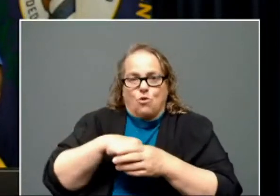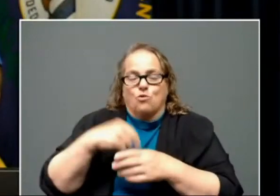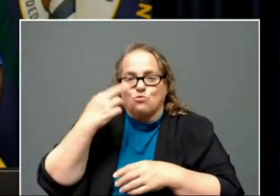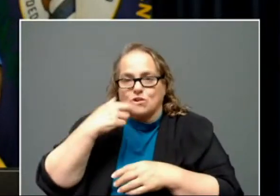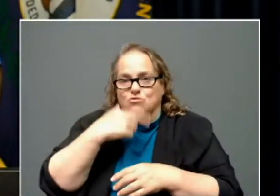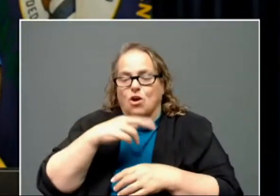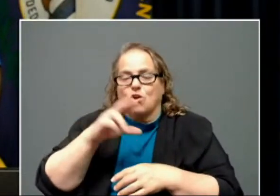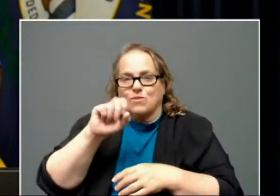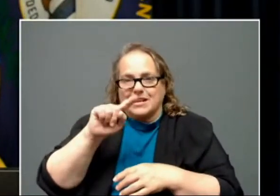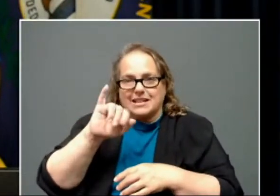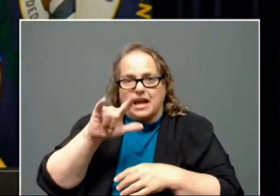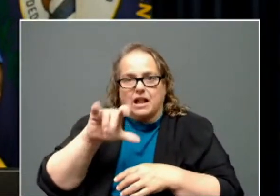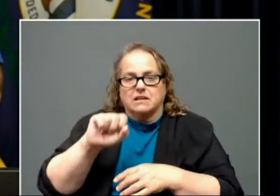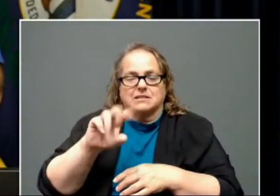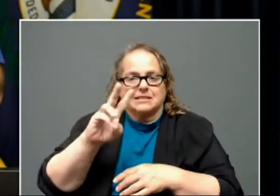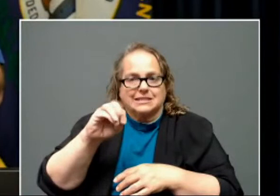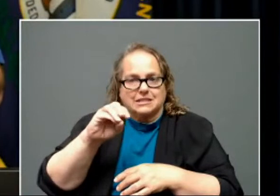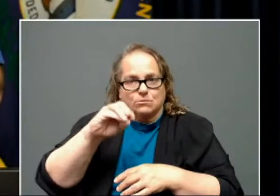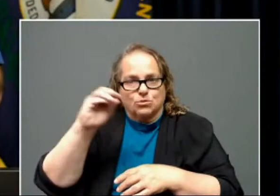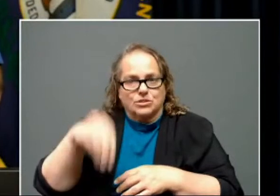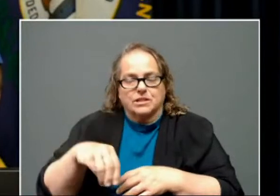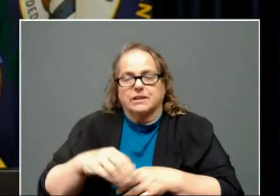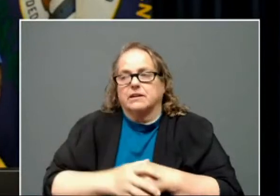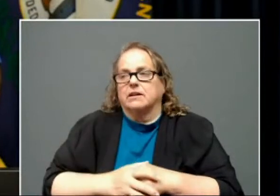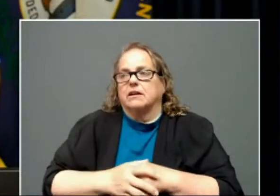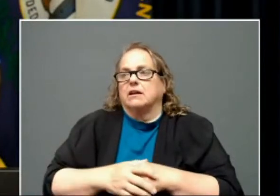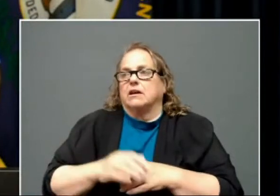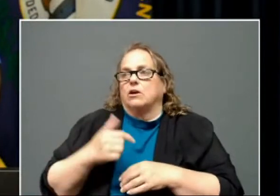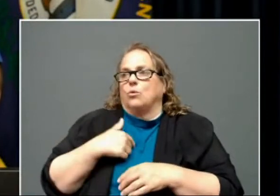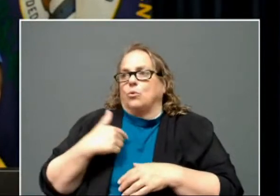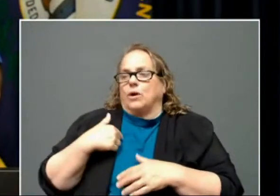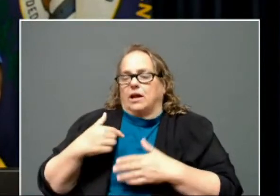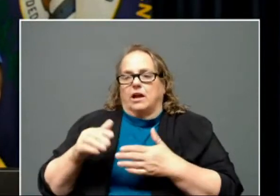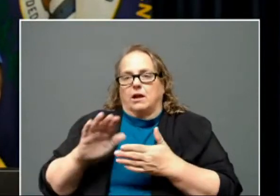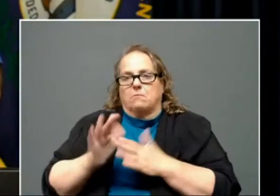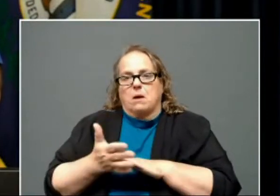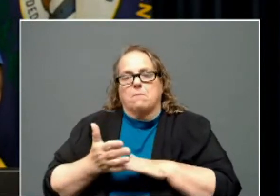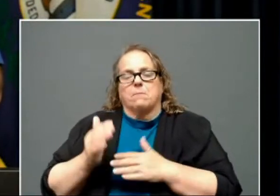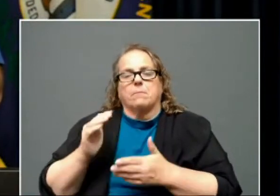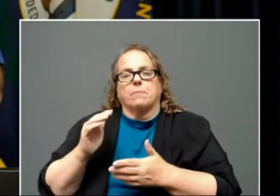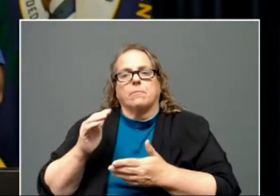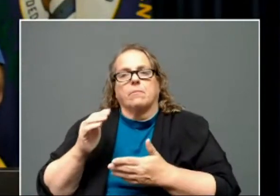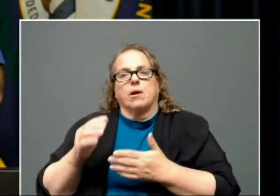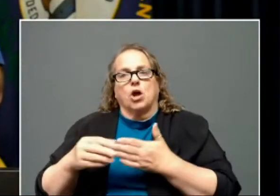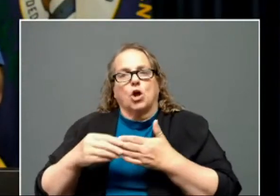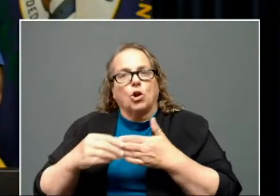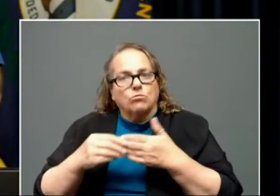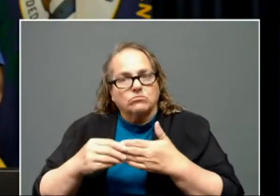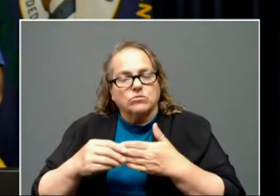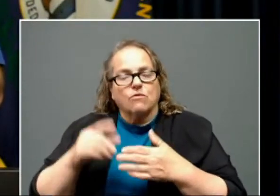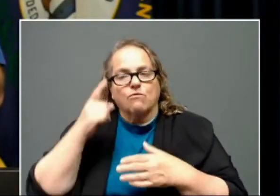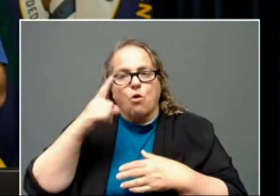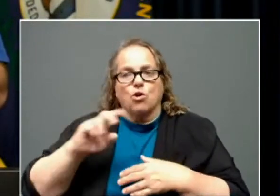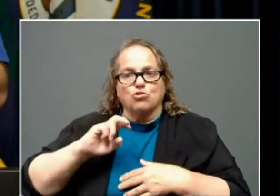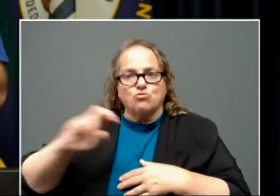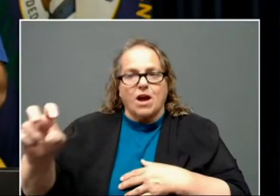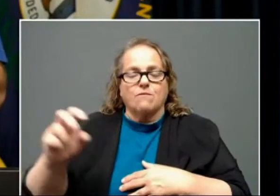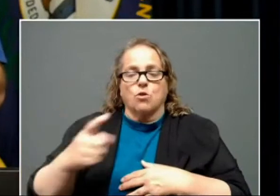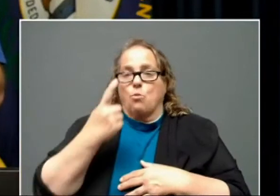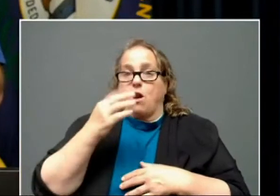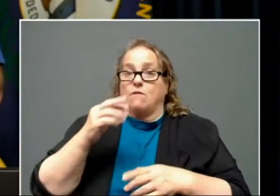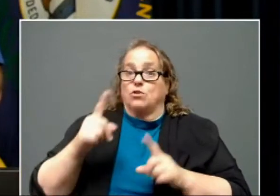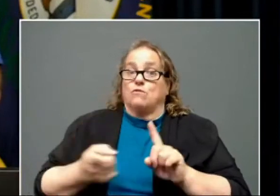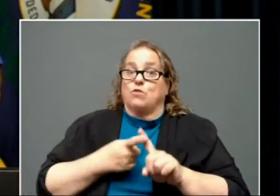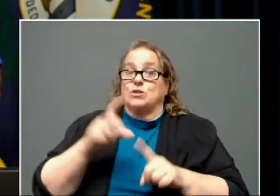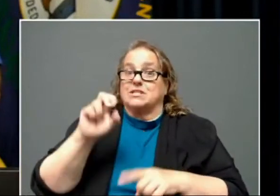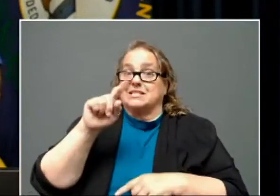which we did, loosening our guidance on travel. One of the first states to relax its mask mandate